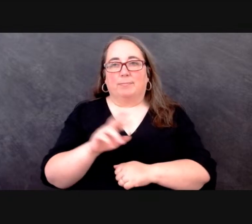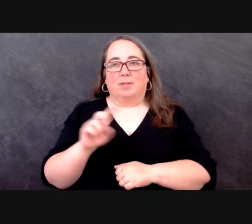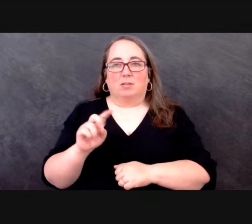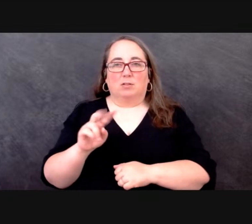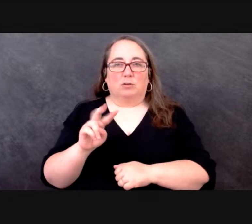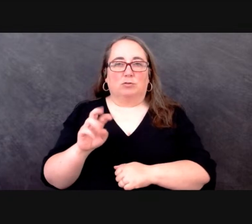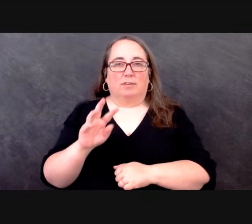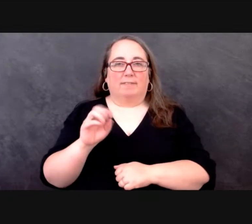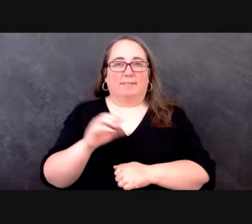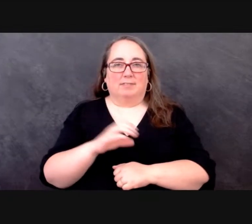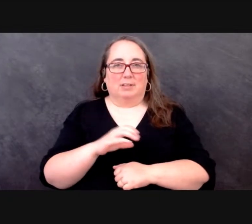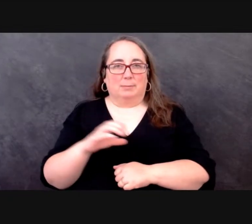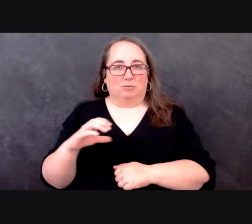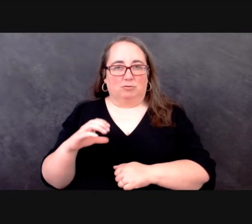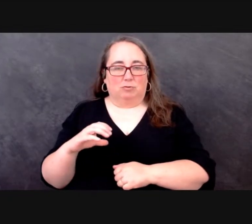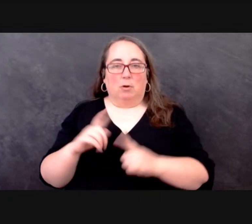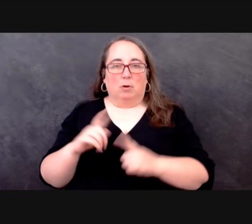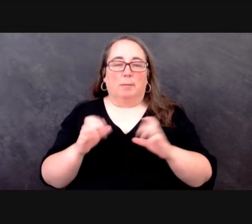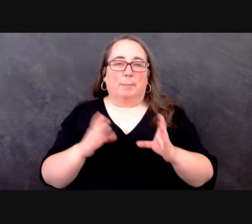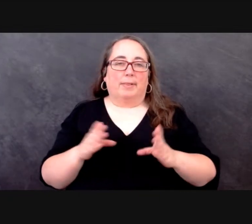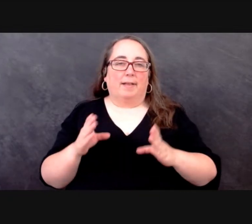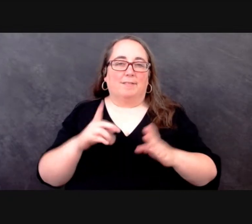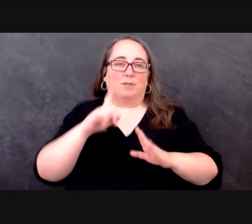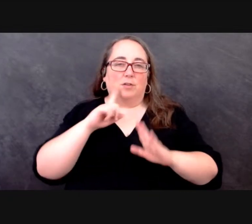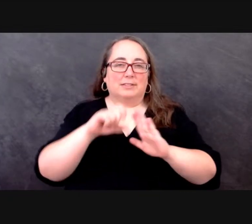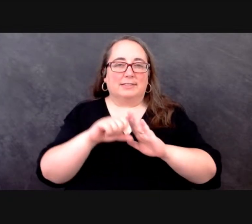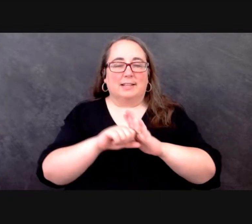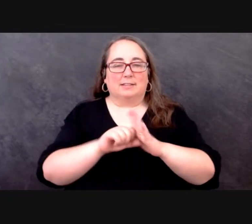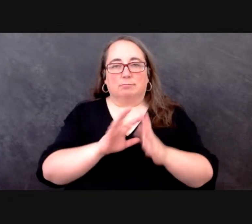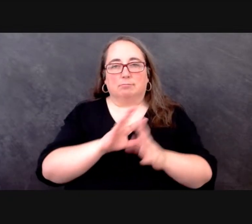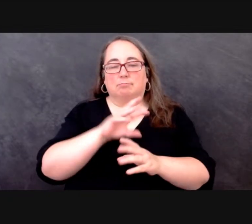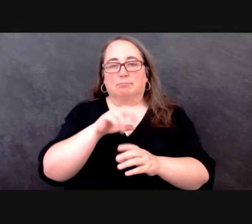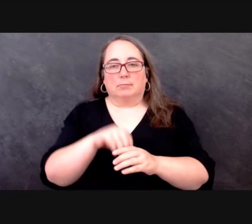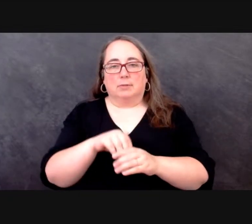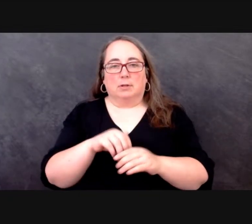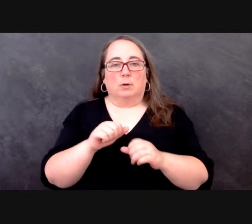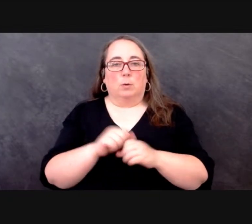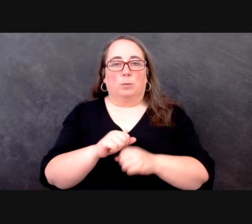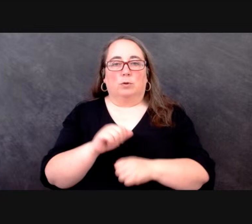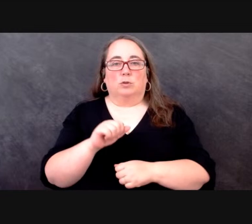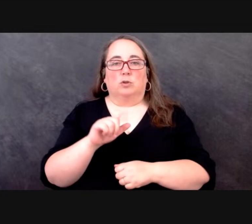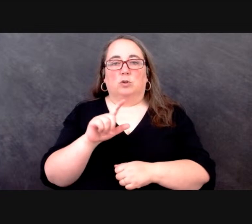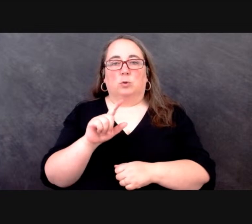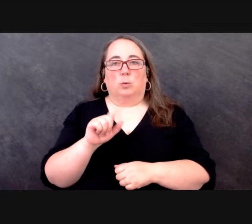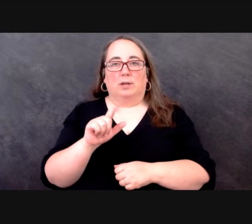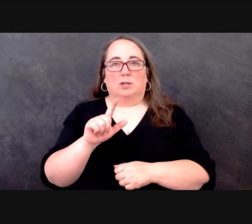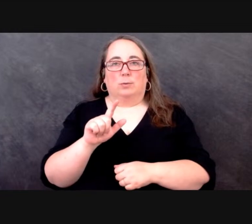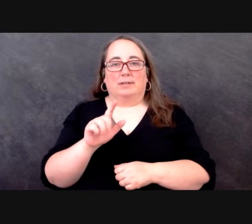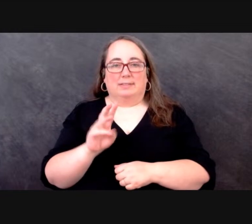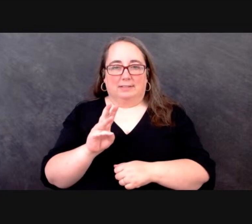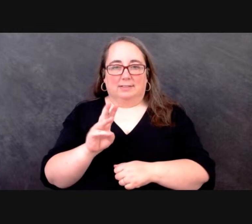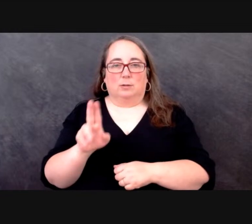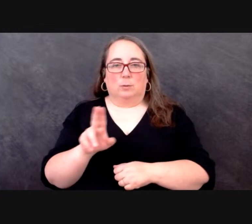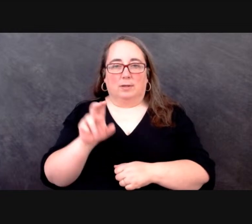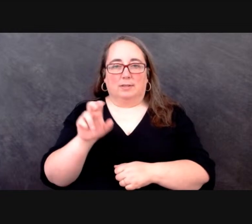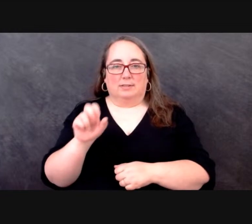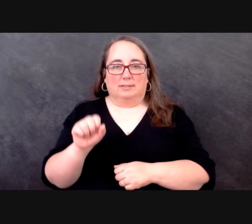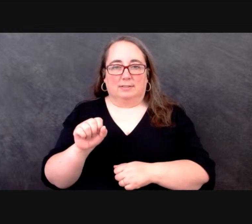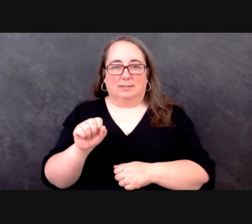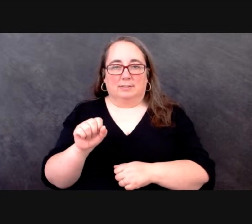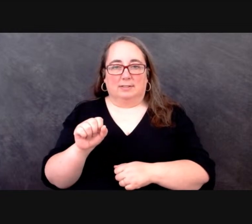250 Commission to plan for our state's participation in the 2026 US